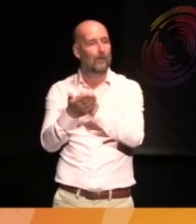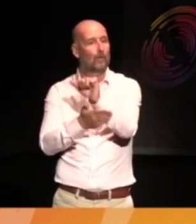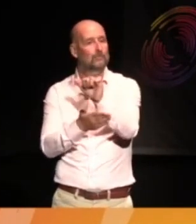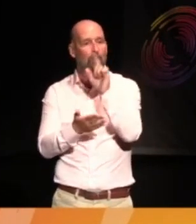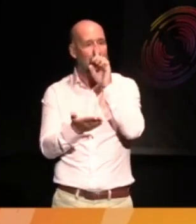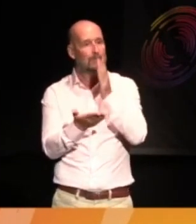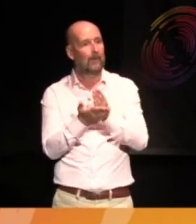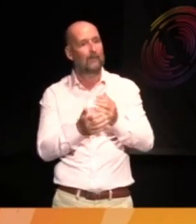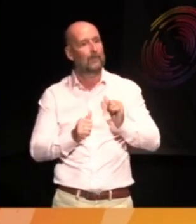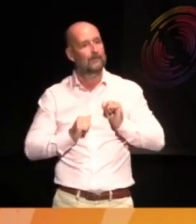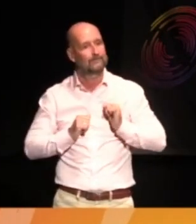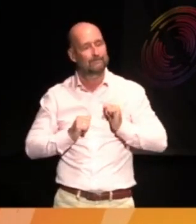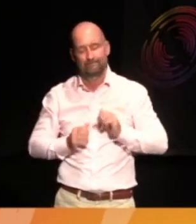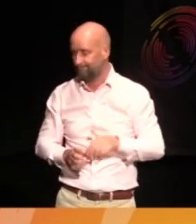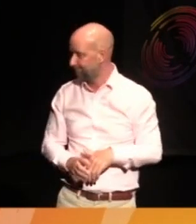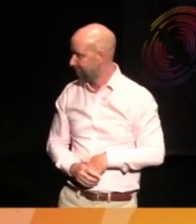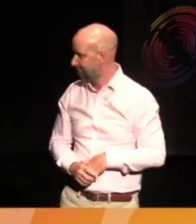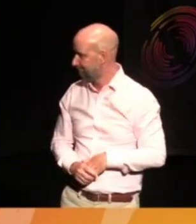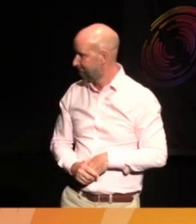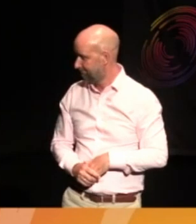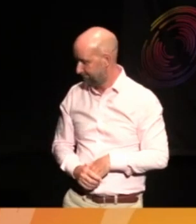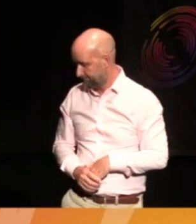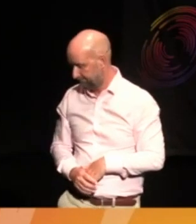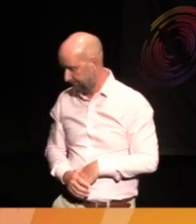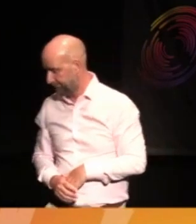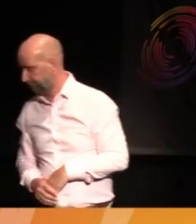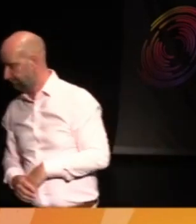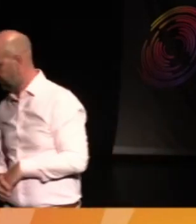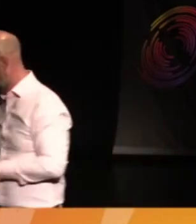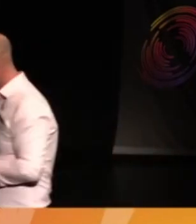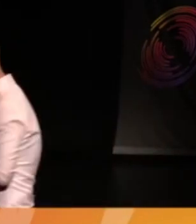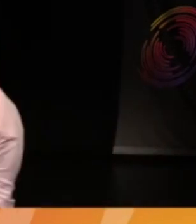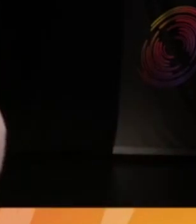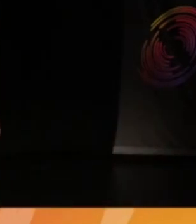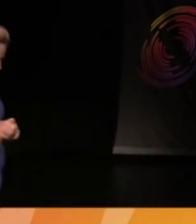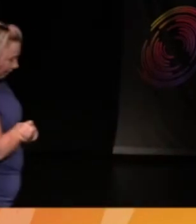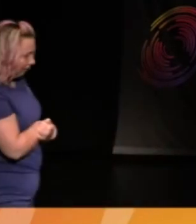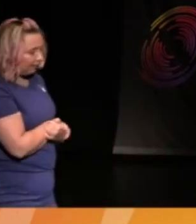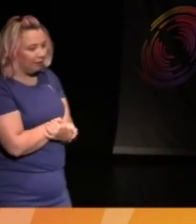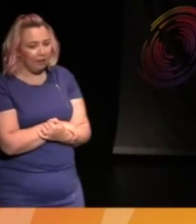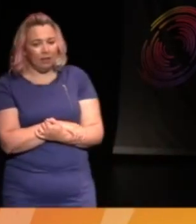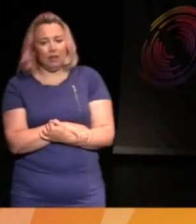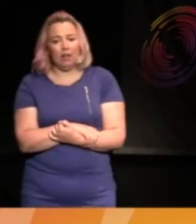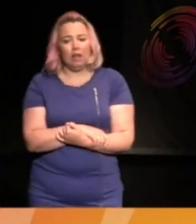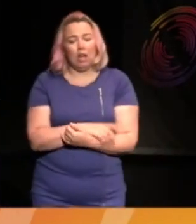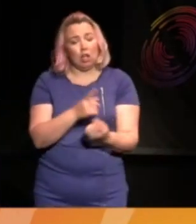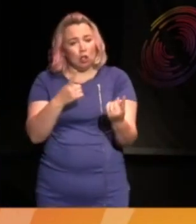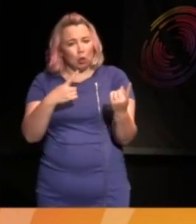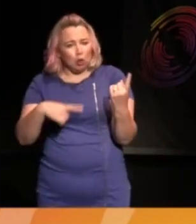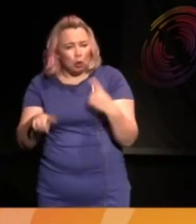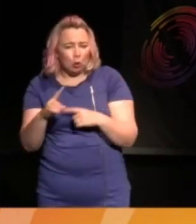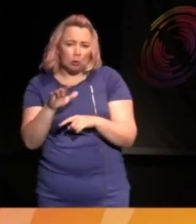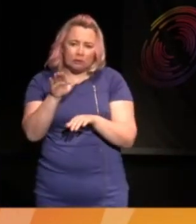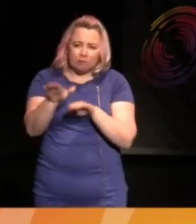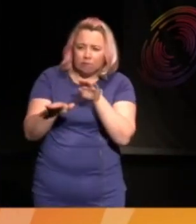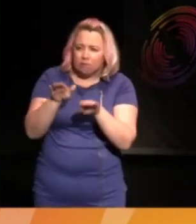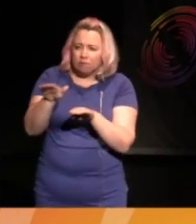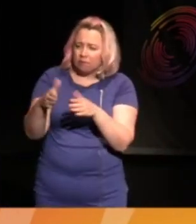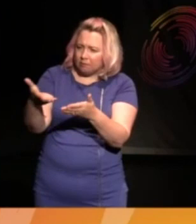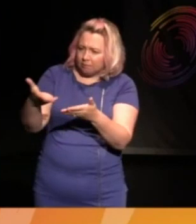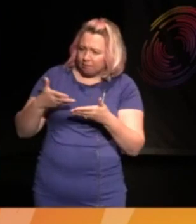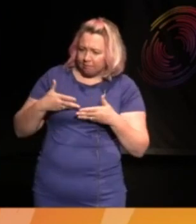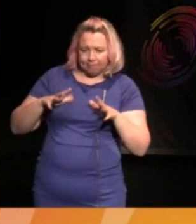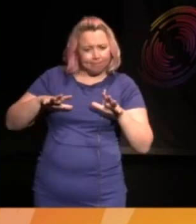disbelief. And I mean, apart from the actual not getting the things that you need, what are the other